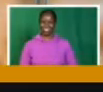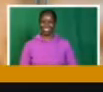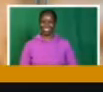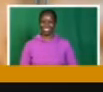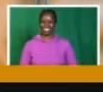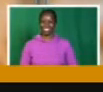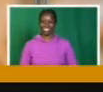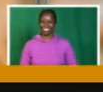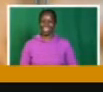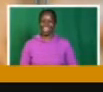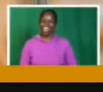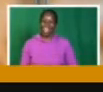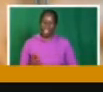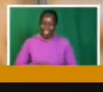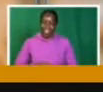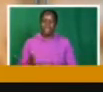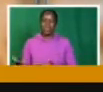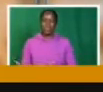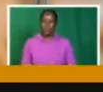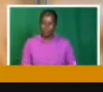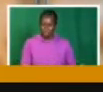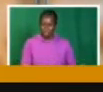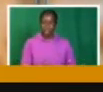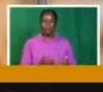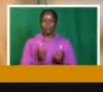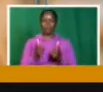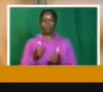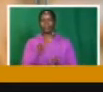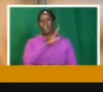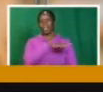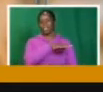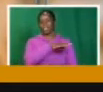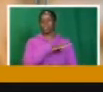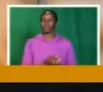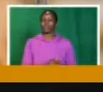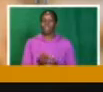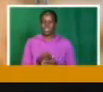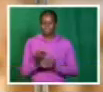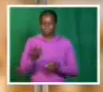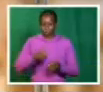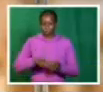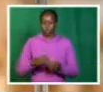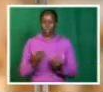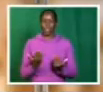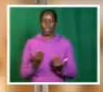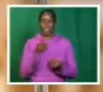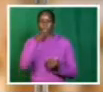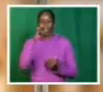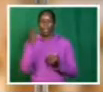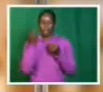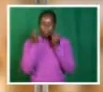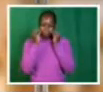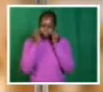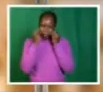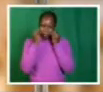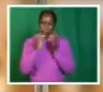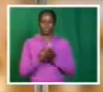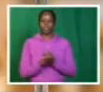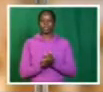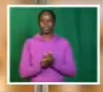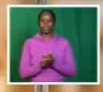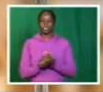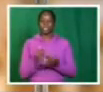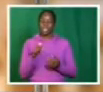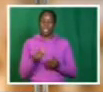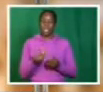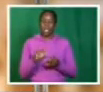A very warm welcome to our viewers and a very good afternoon to those who have just joined us. My name is Nowazi Dlamini and this is